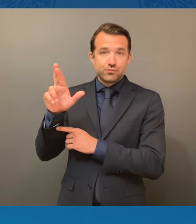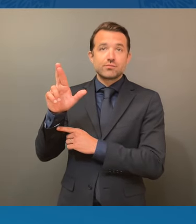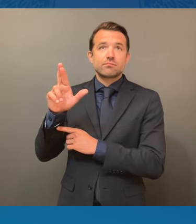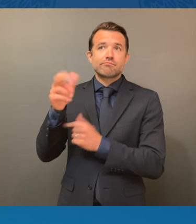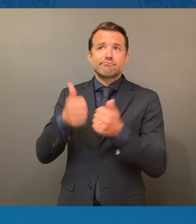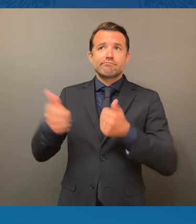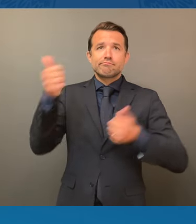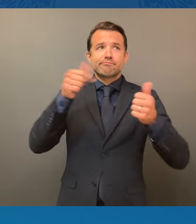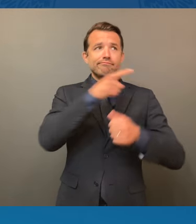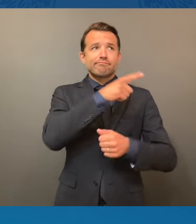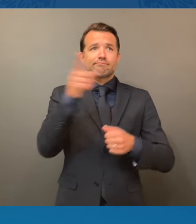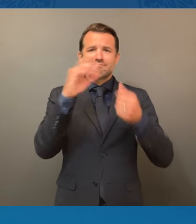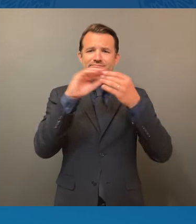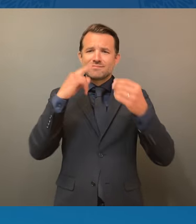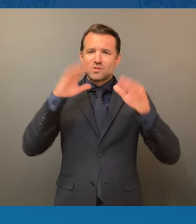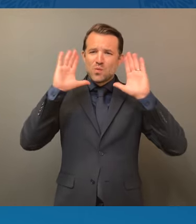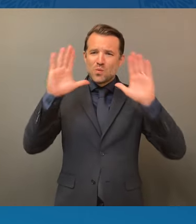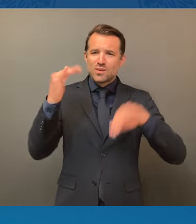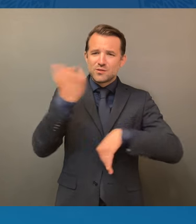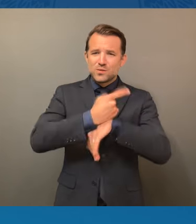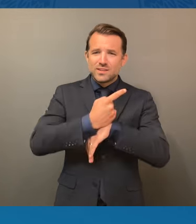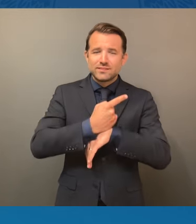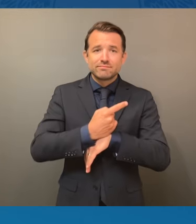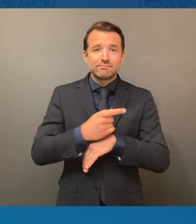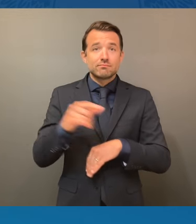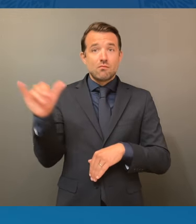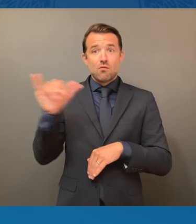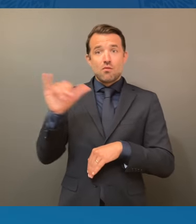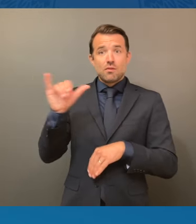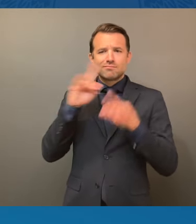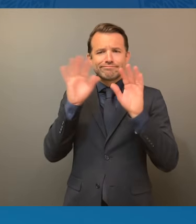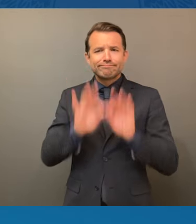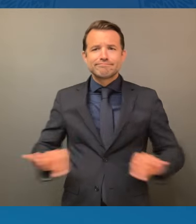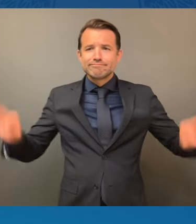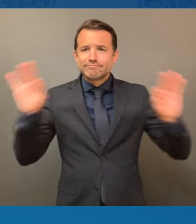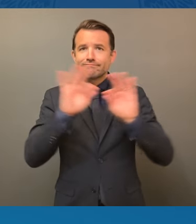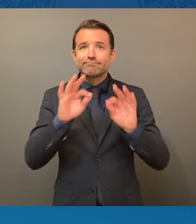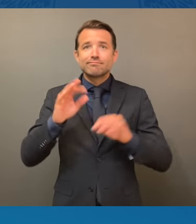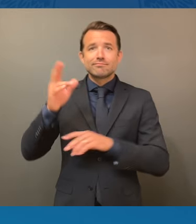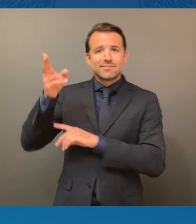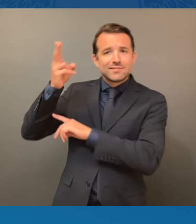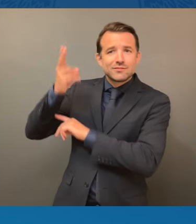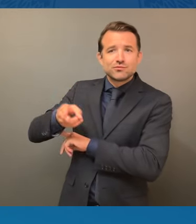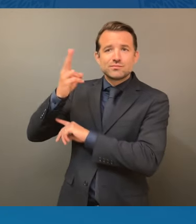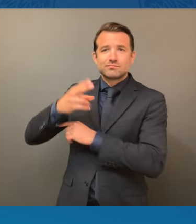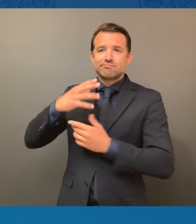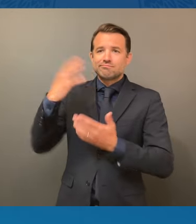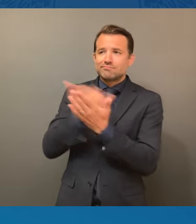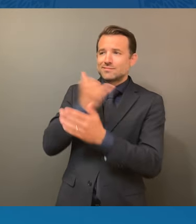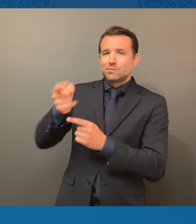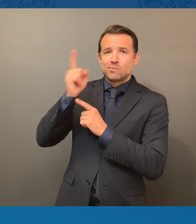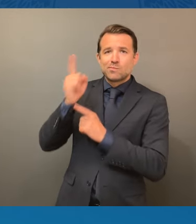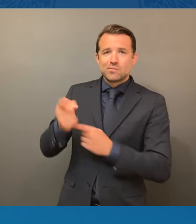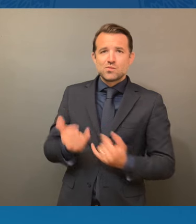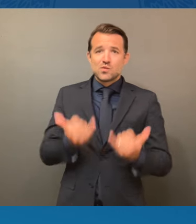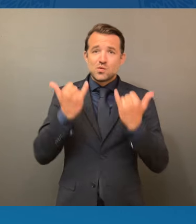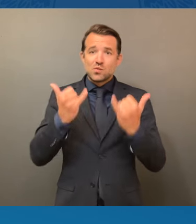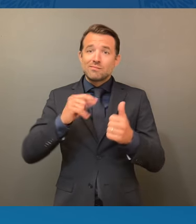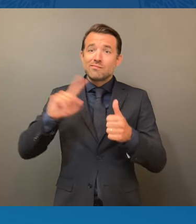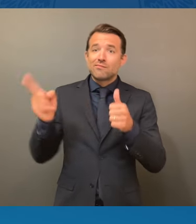But today is also a historic day. Not only are we meeting as a group for the first time since